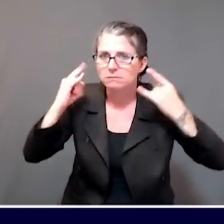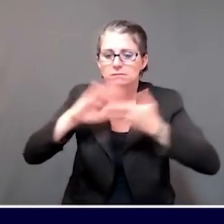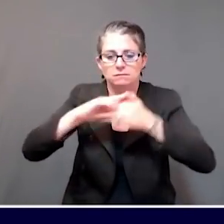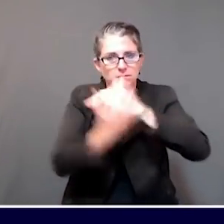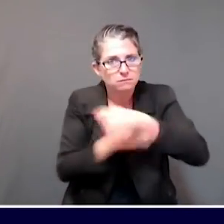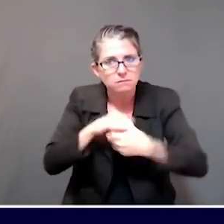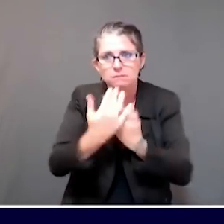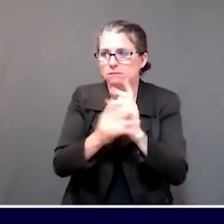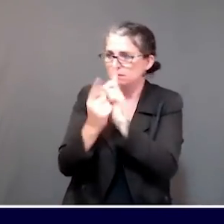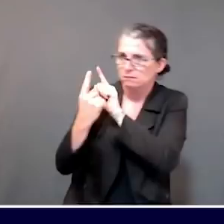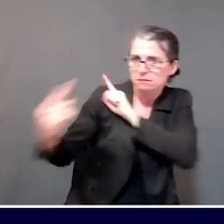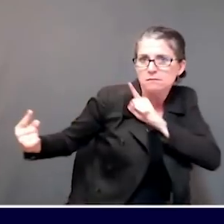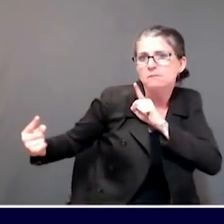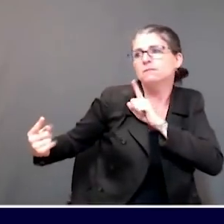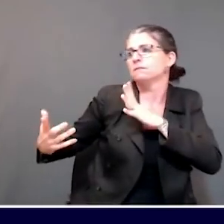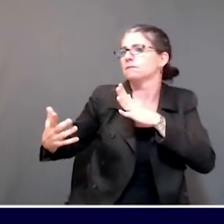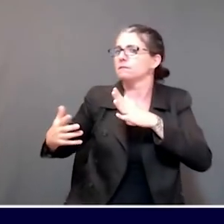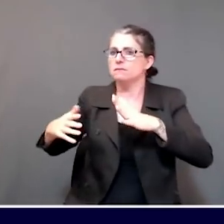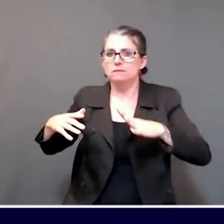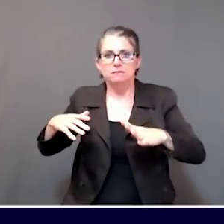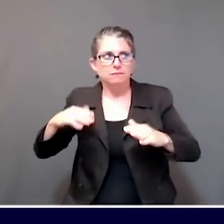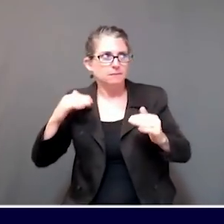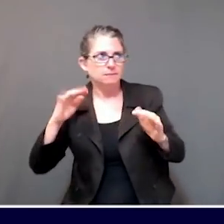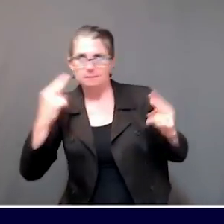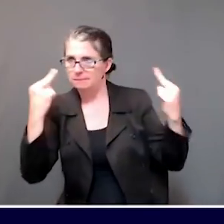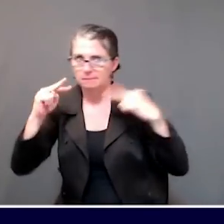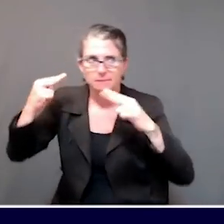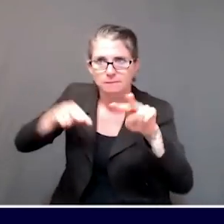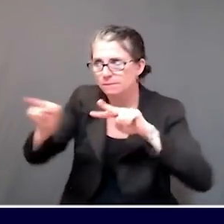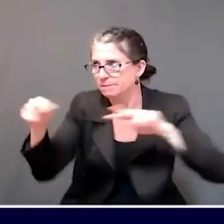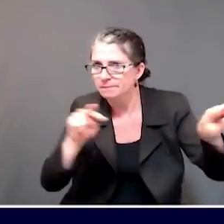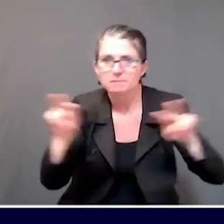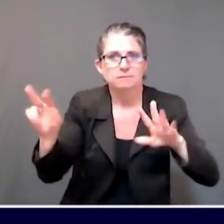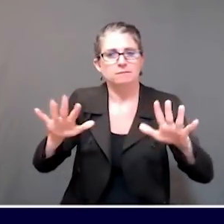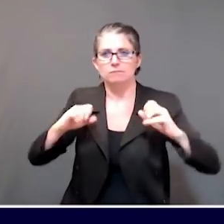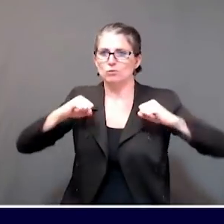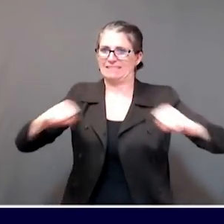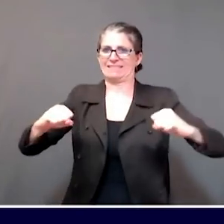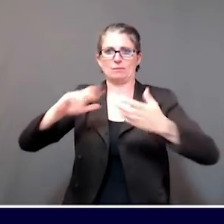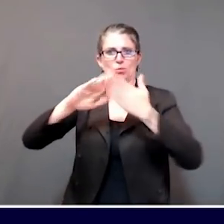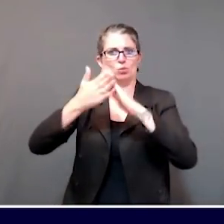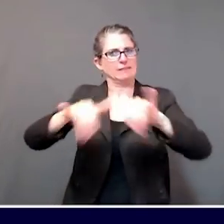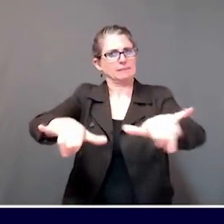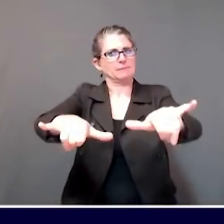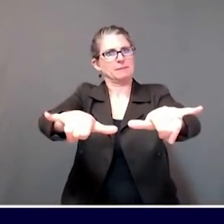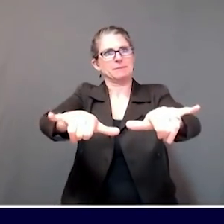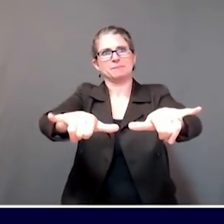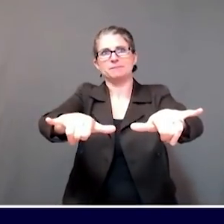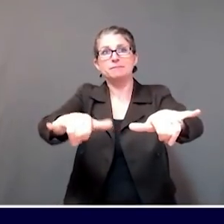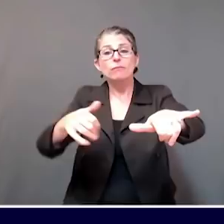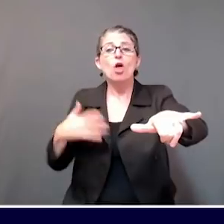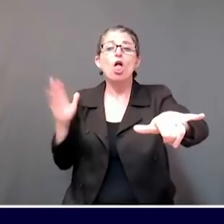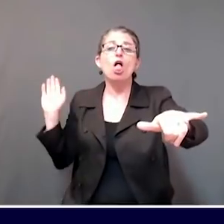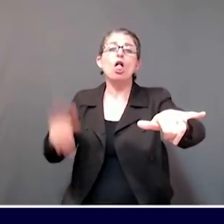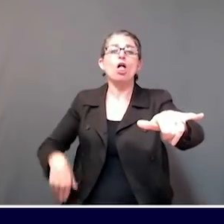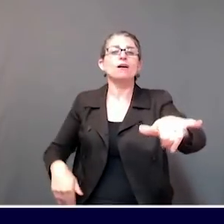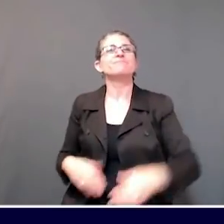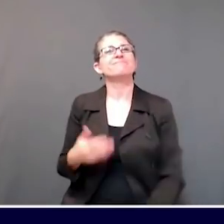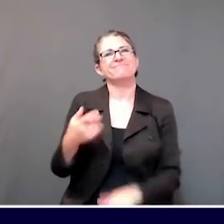got me thinking about a letter I got last month from Gracie, a 3rd grader in Portland, also sent me a great picture of a